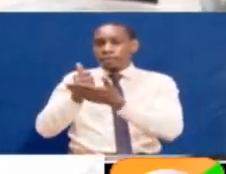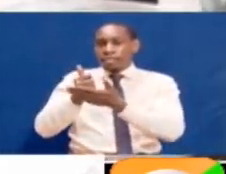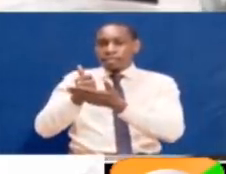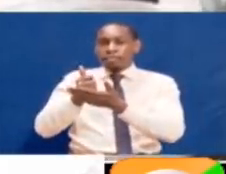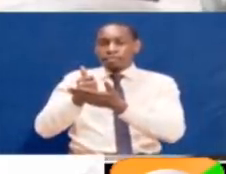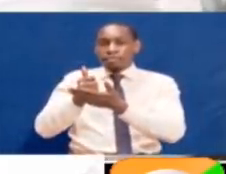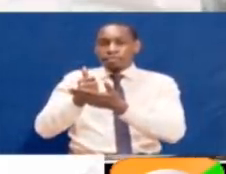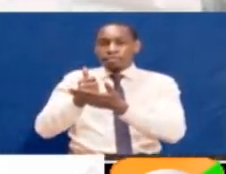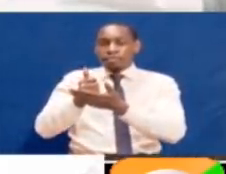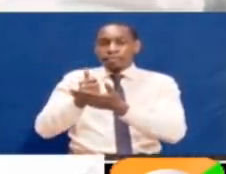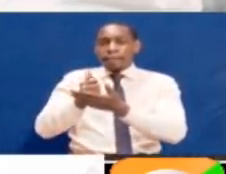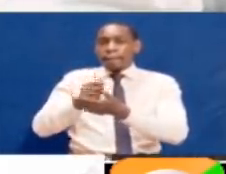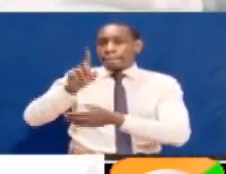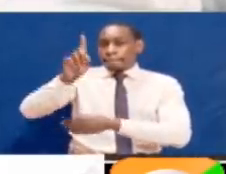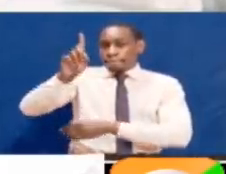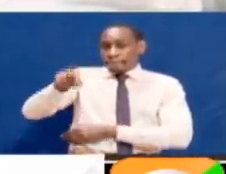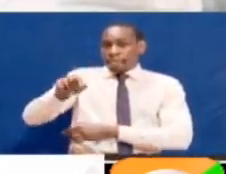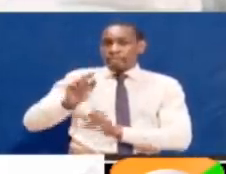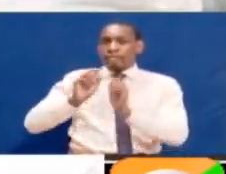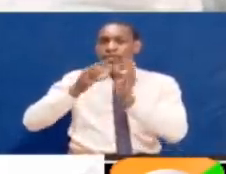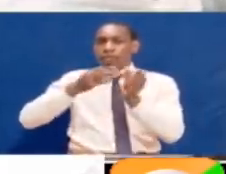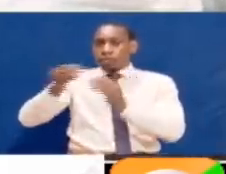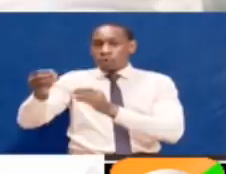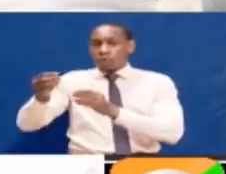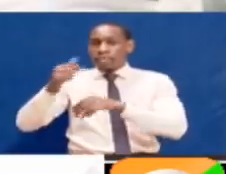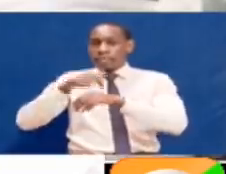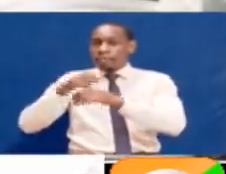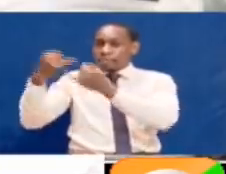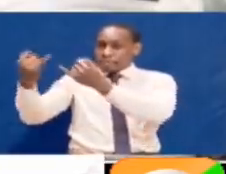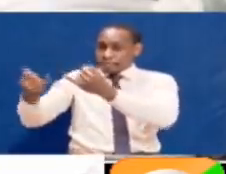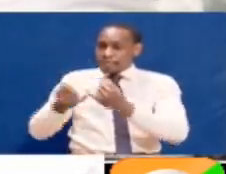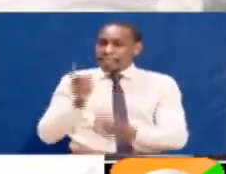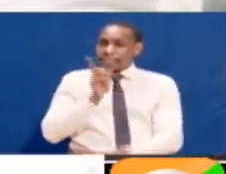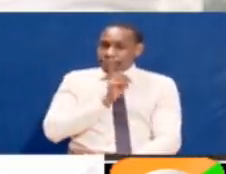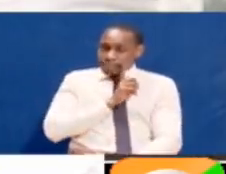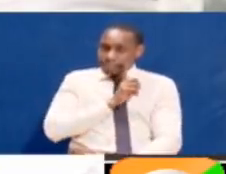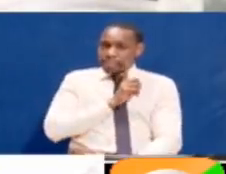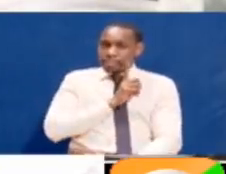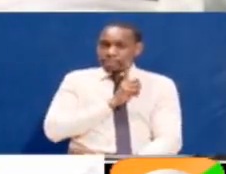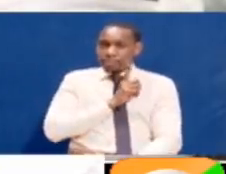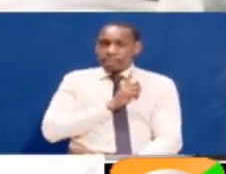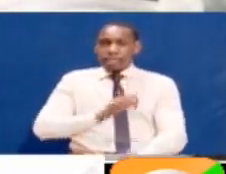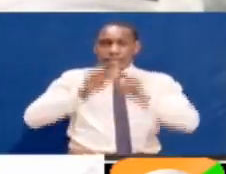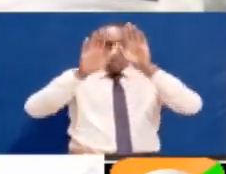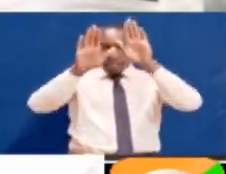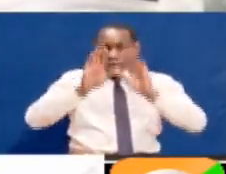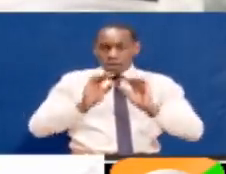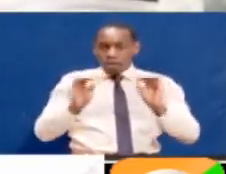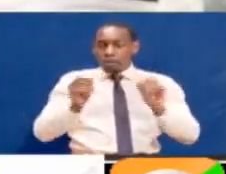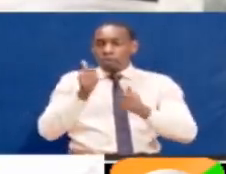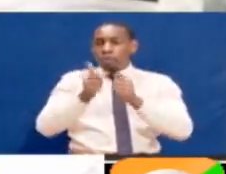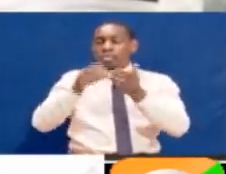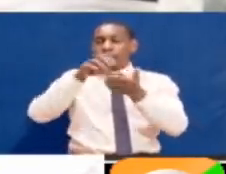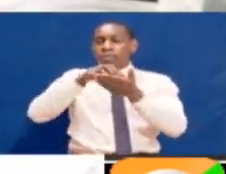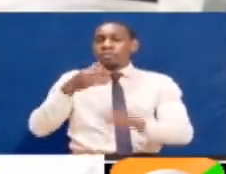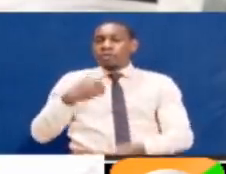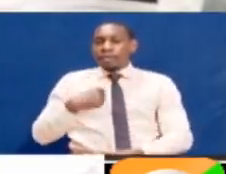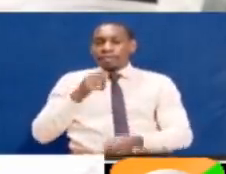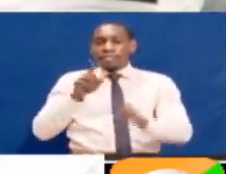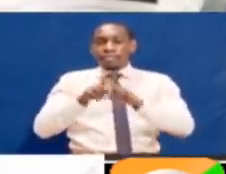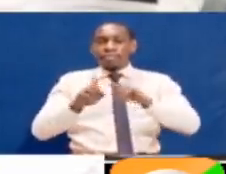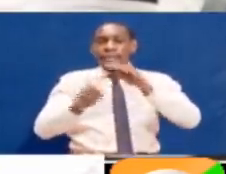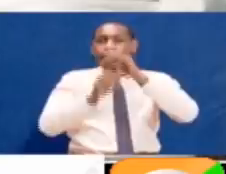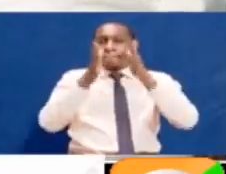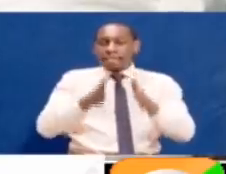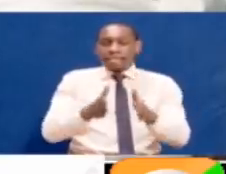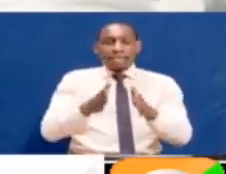next to your officers there? You have to go to these places when you are invited. It does not matter which position and rank you have, even if you are a